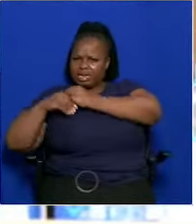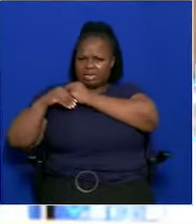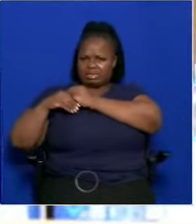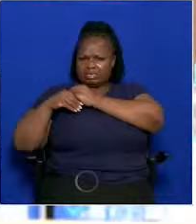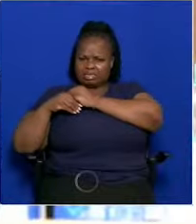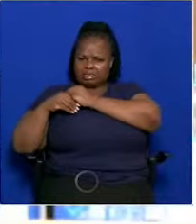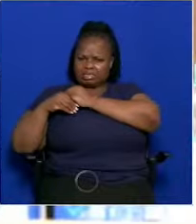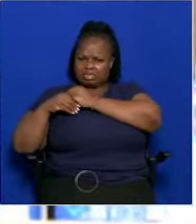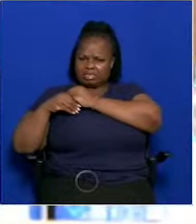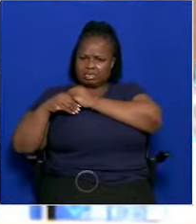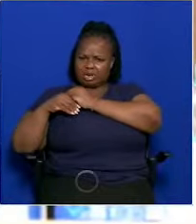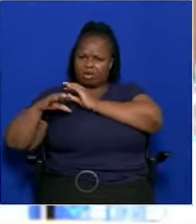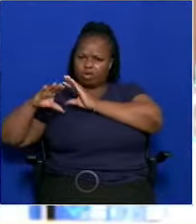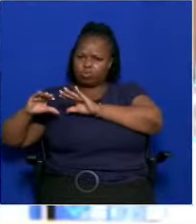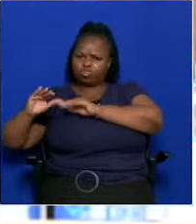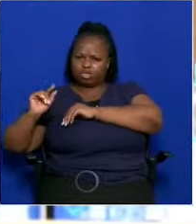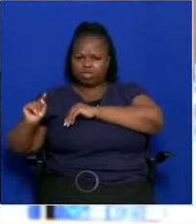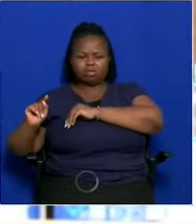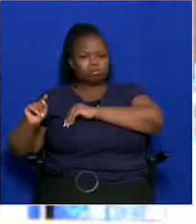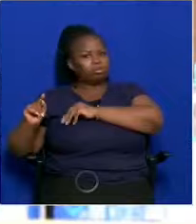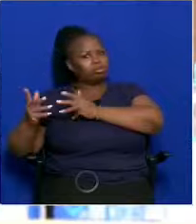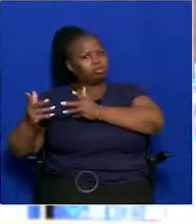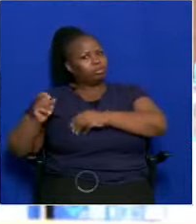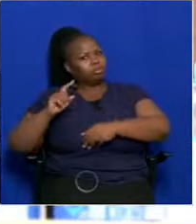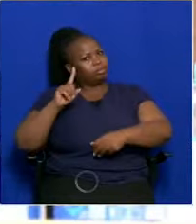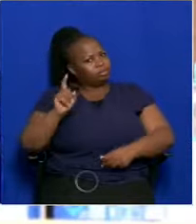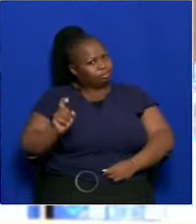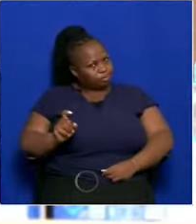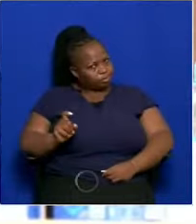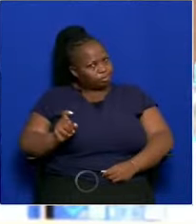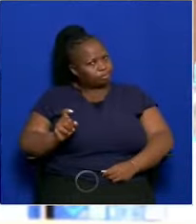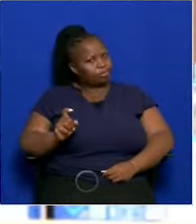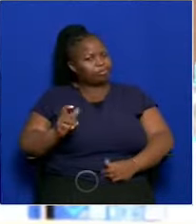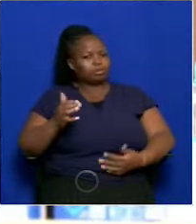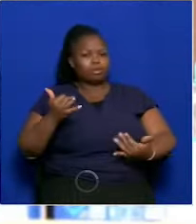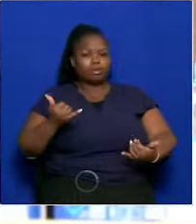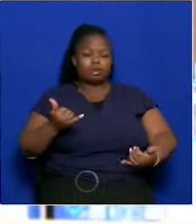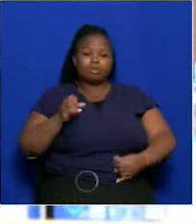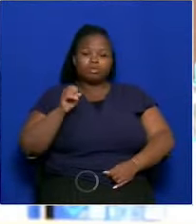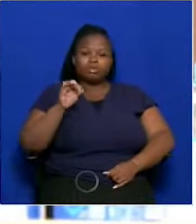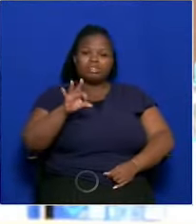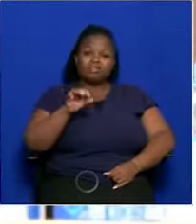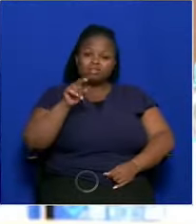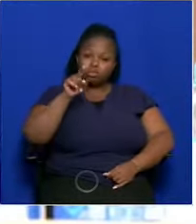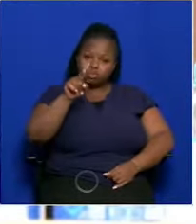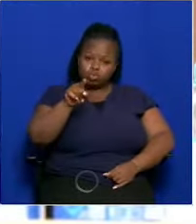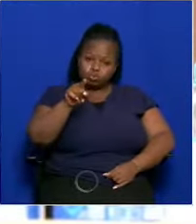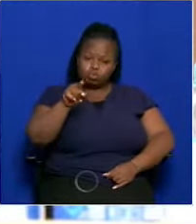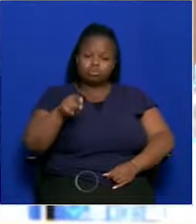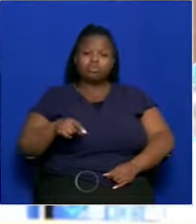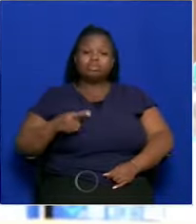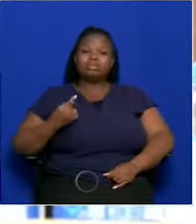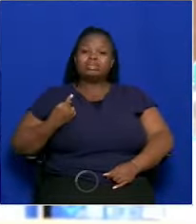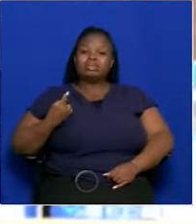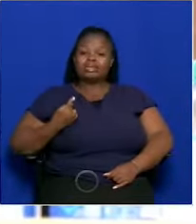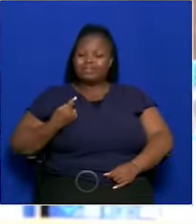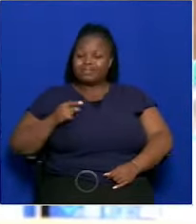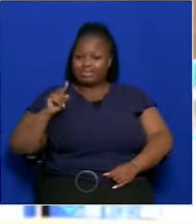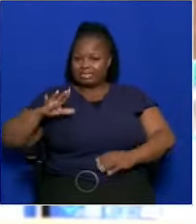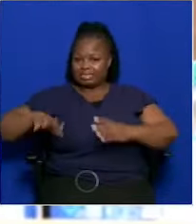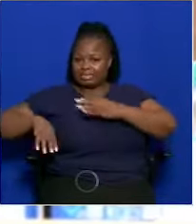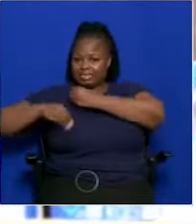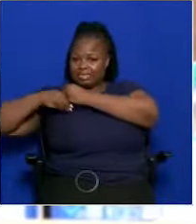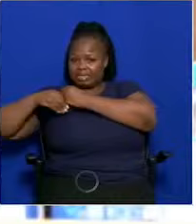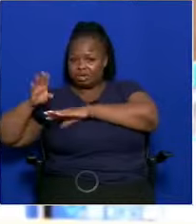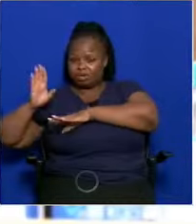So, question then is, if you were going to give yourself this cushion, what